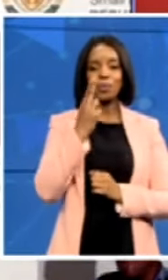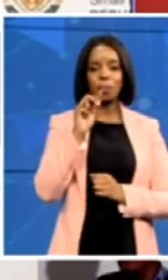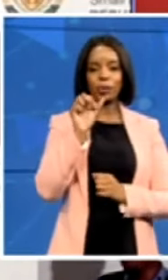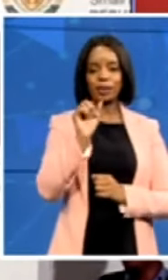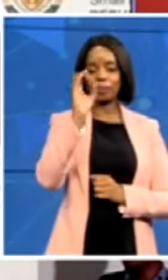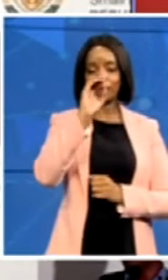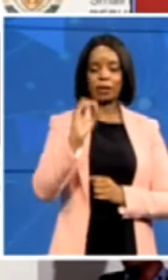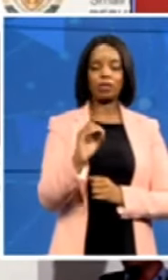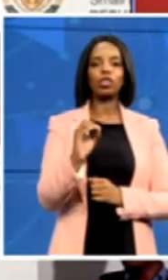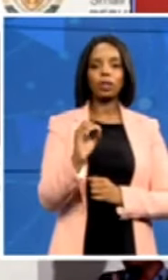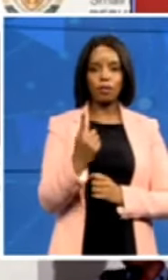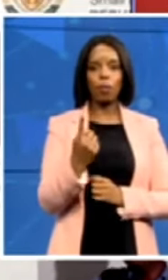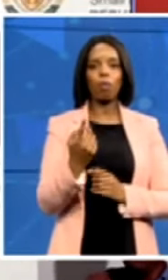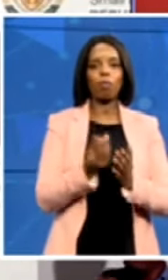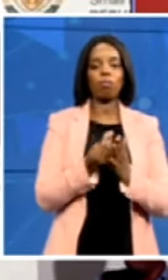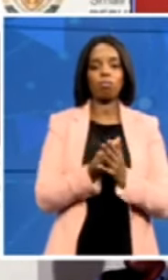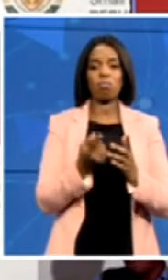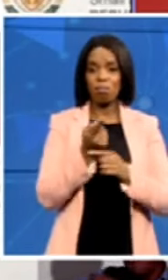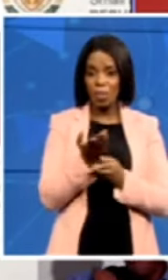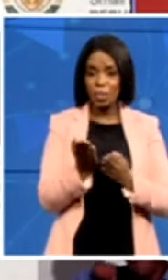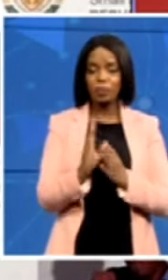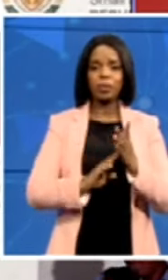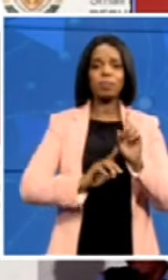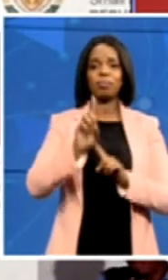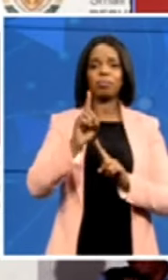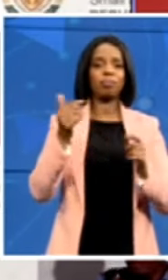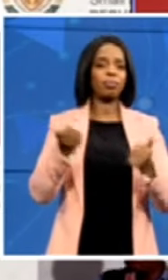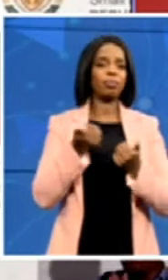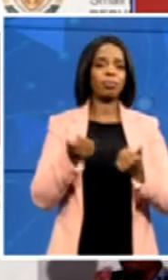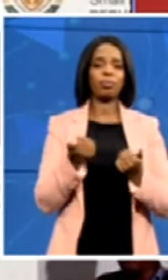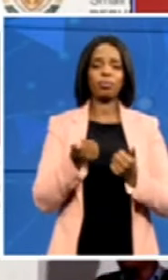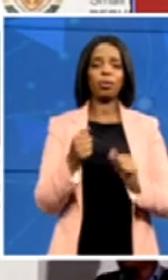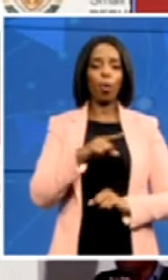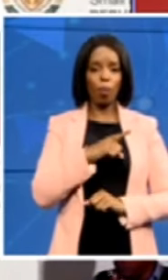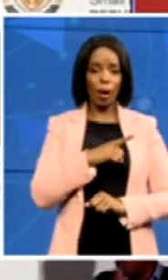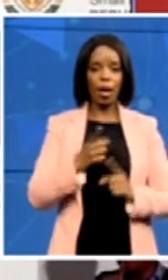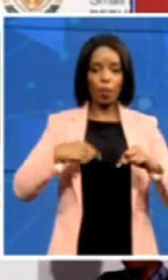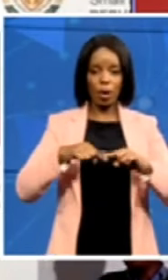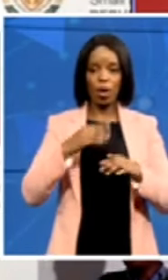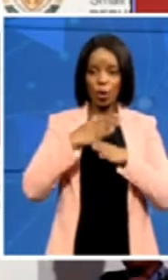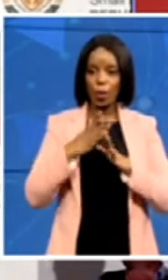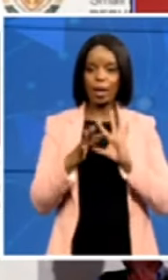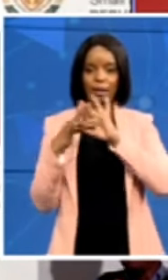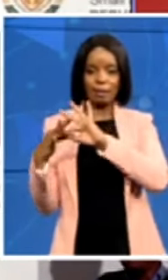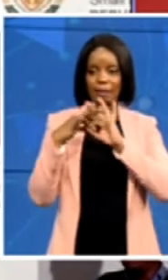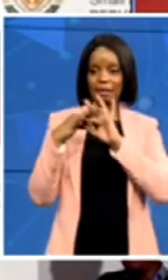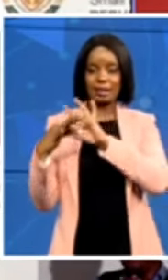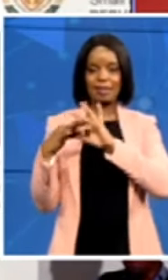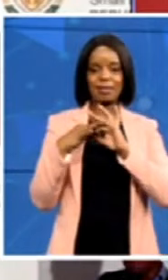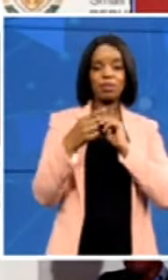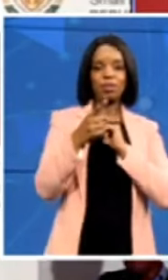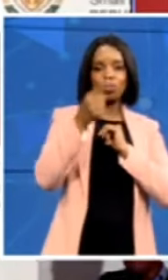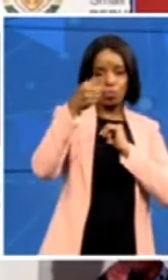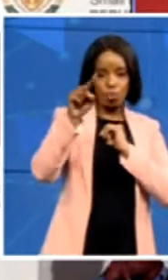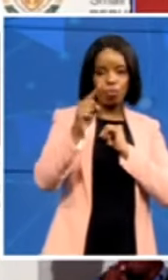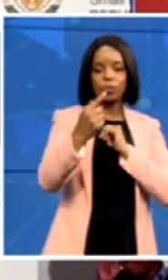those. These are all because of the coordinated efforts. And as you correctly say that, I made a mistake of saying the NDP is